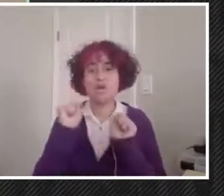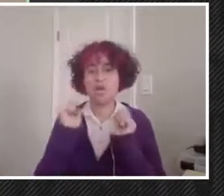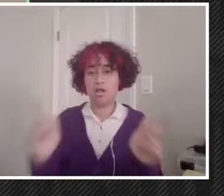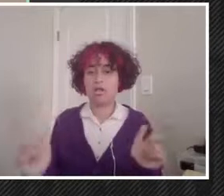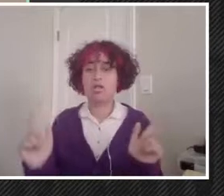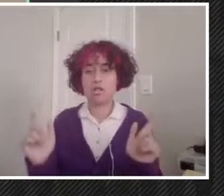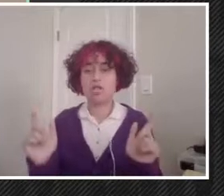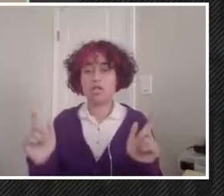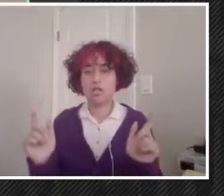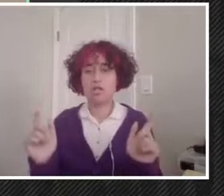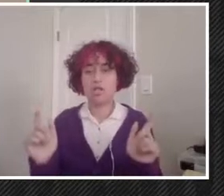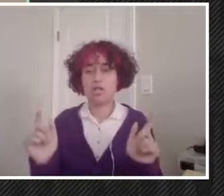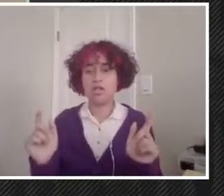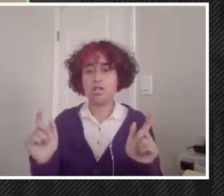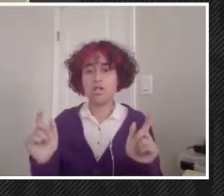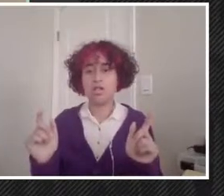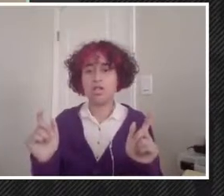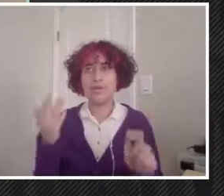know,